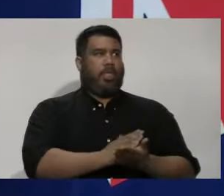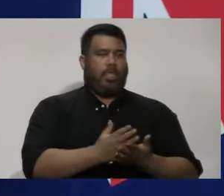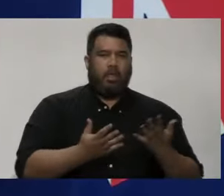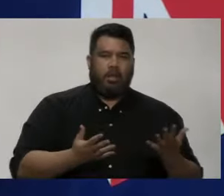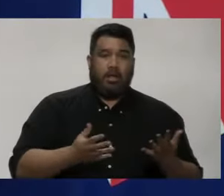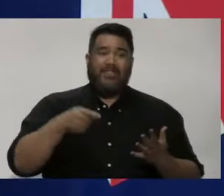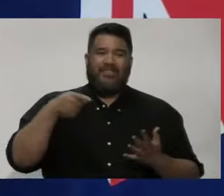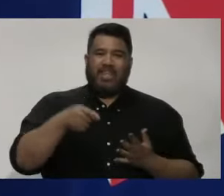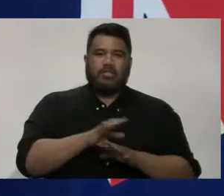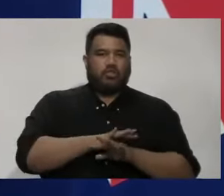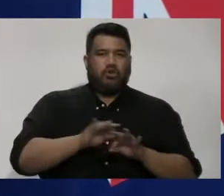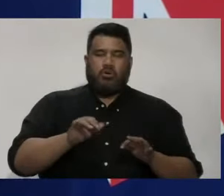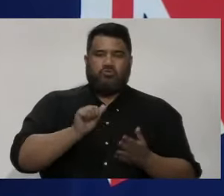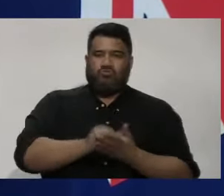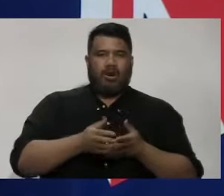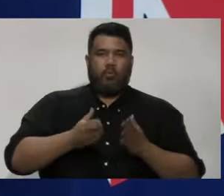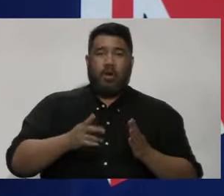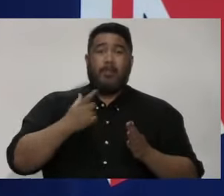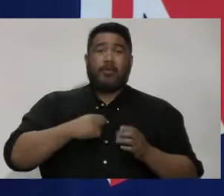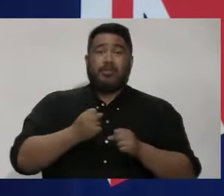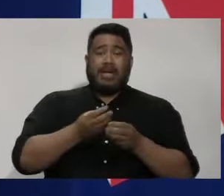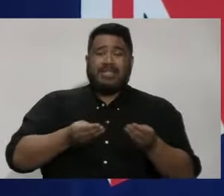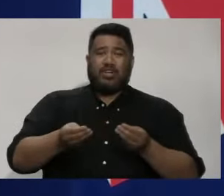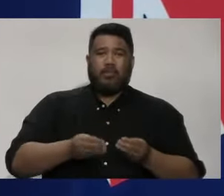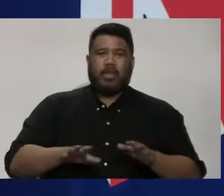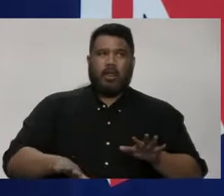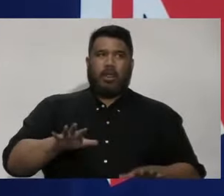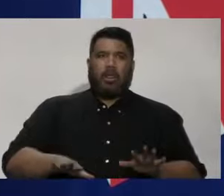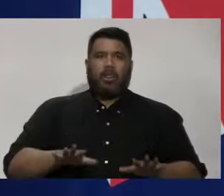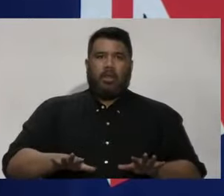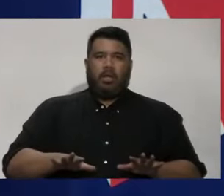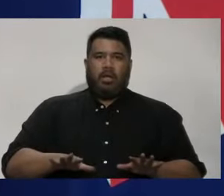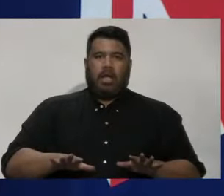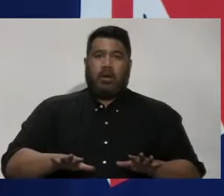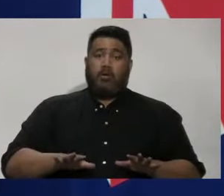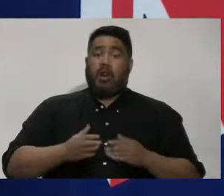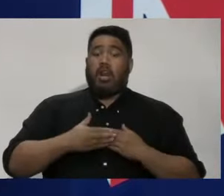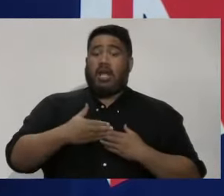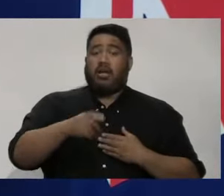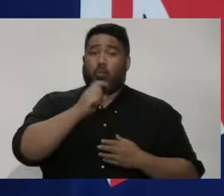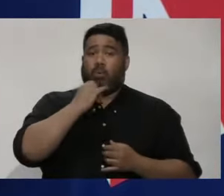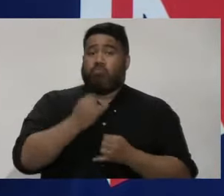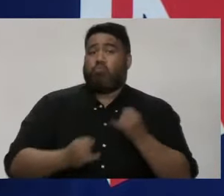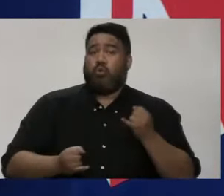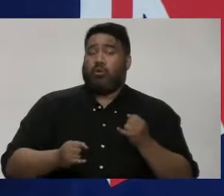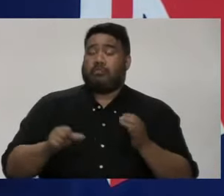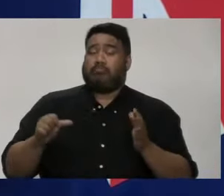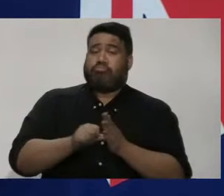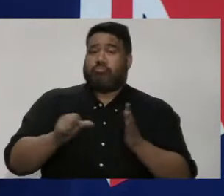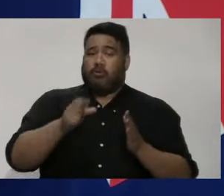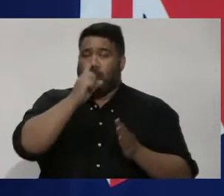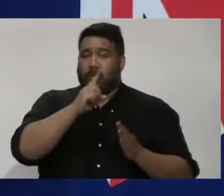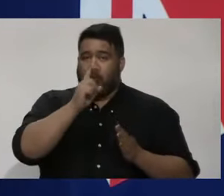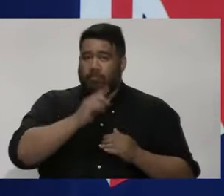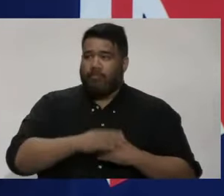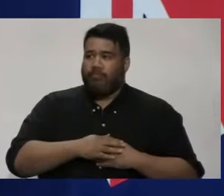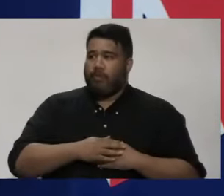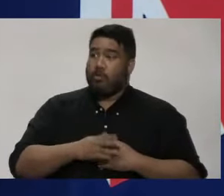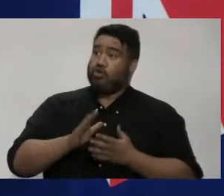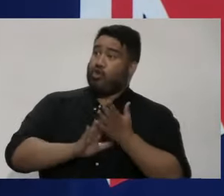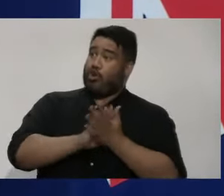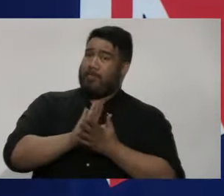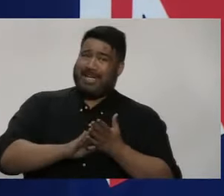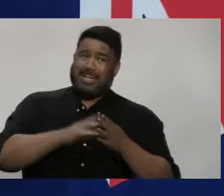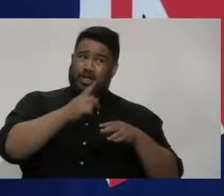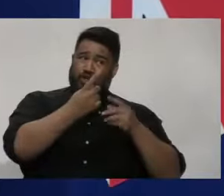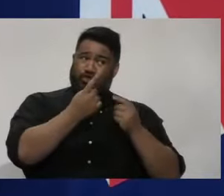very, very unsettling for an economy and comes with a high price. So you're saying Treasury said it was just too hard to model